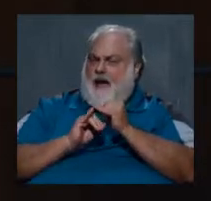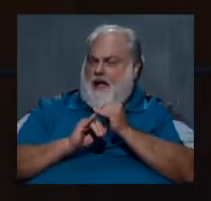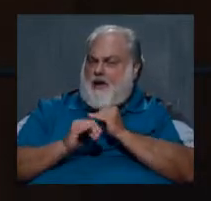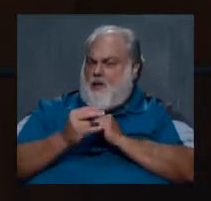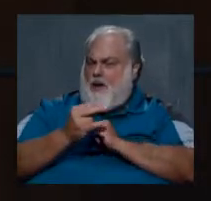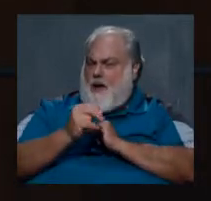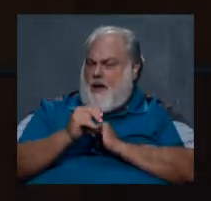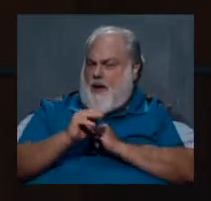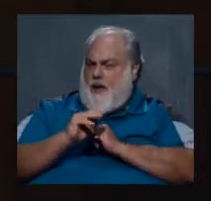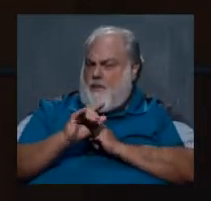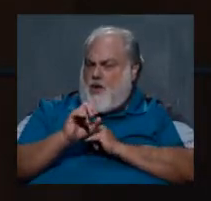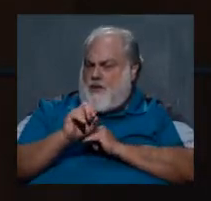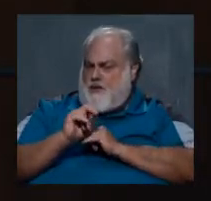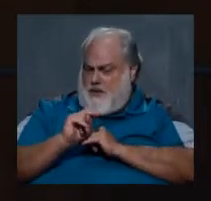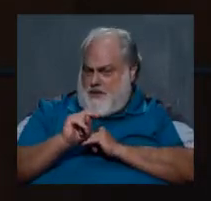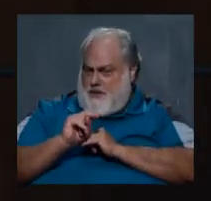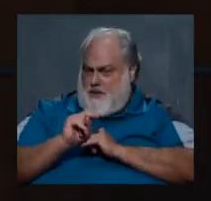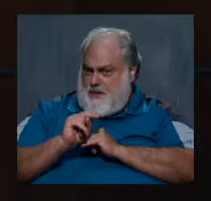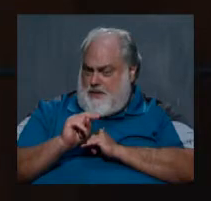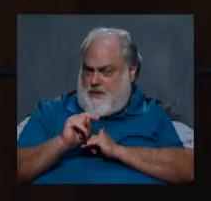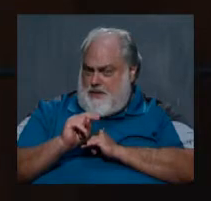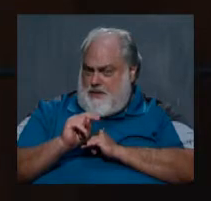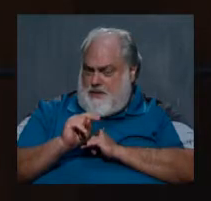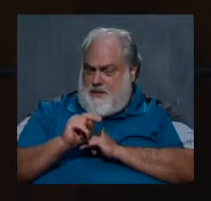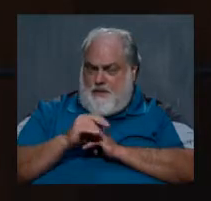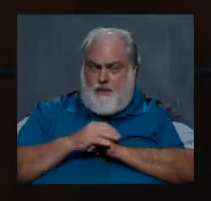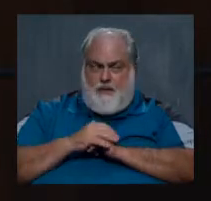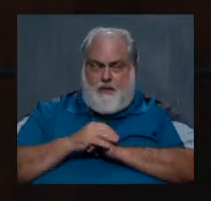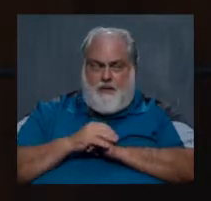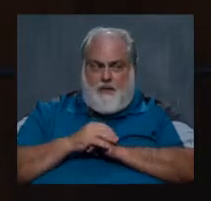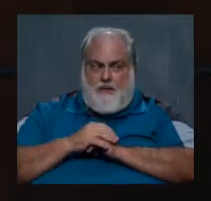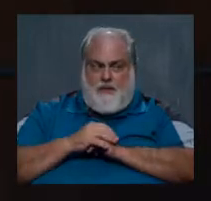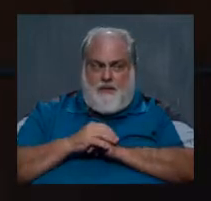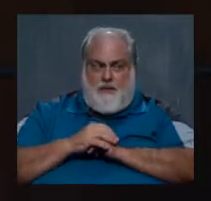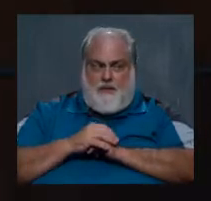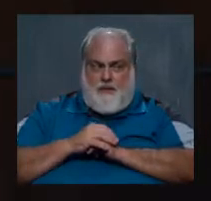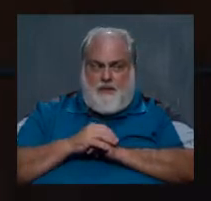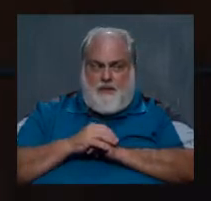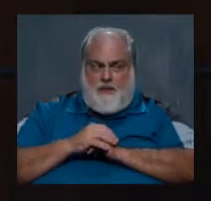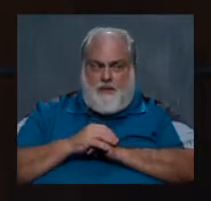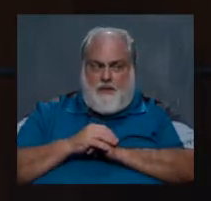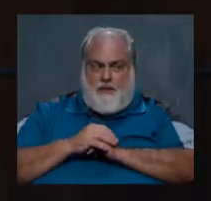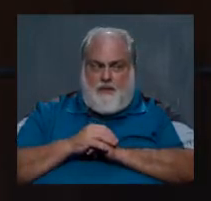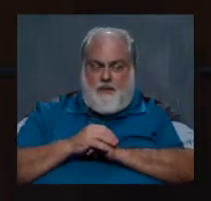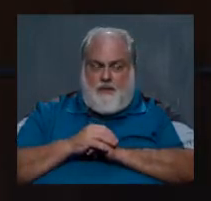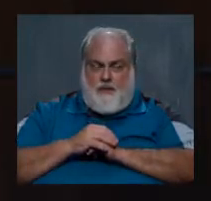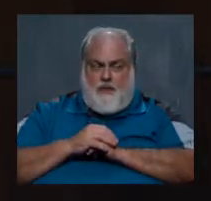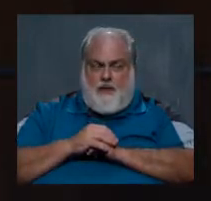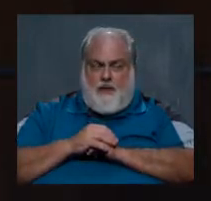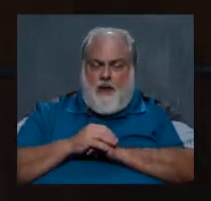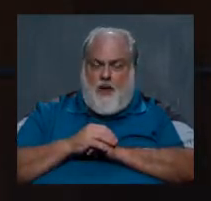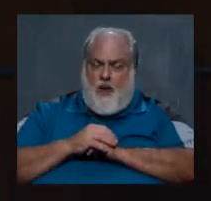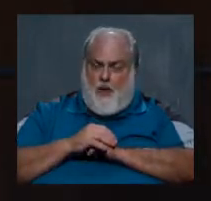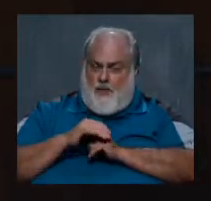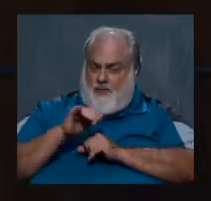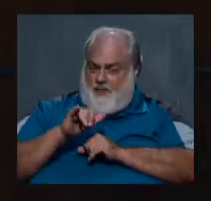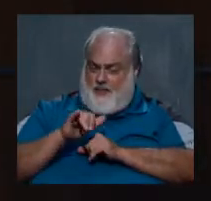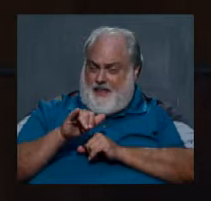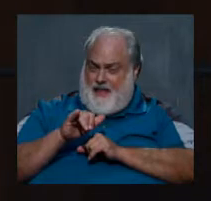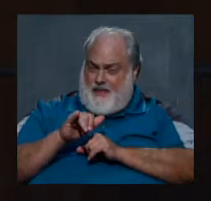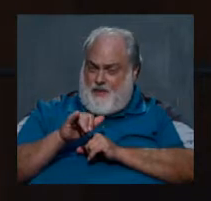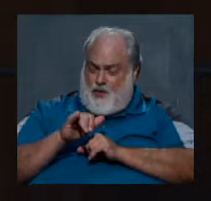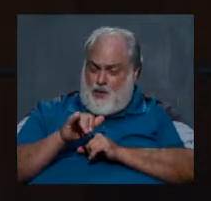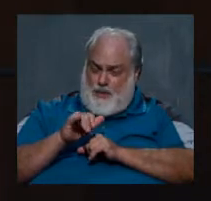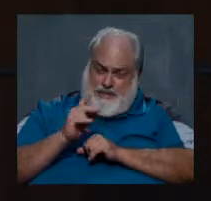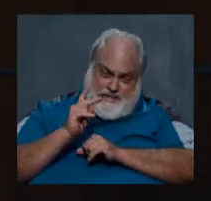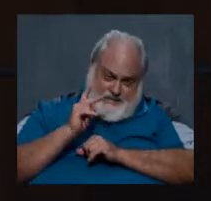Hamilton, and then I want to come back to this one. The final Hamilton presentation, but there on this one you can